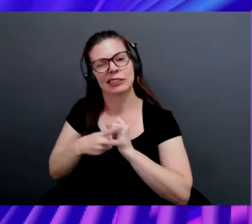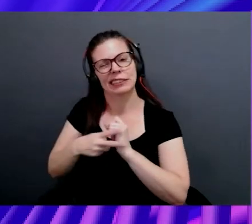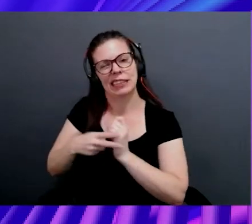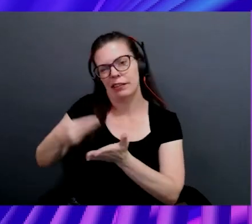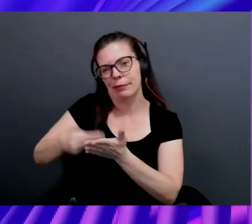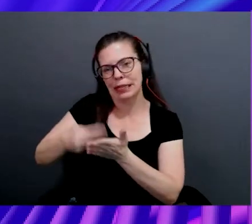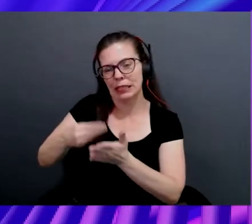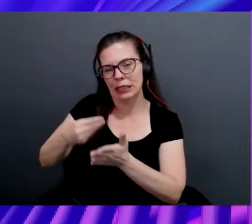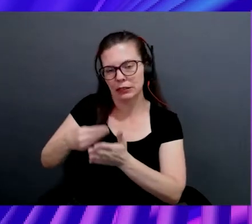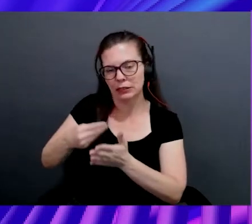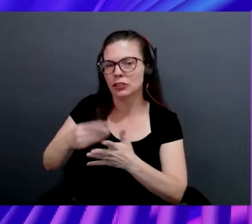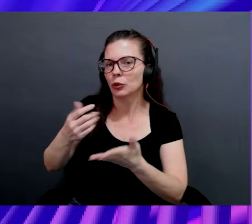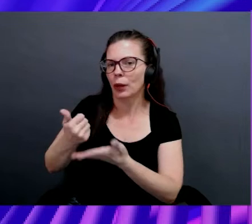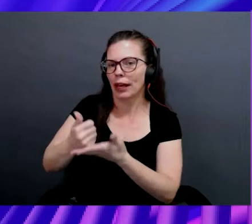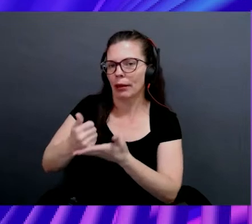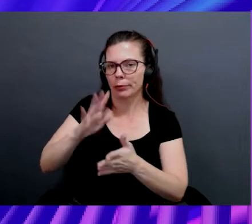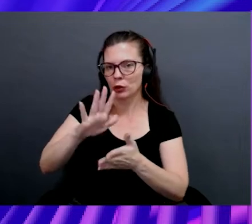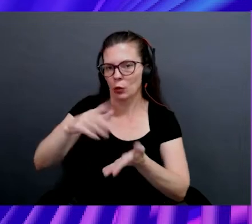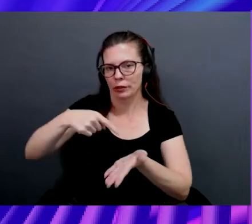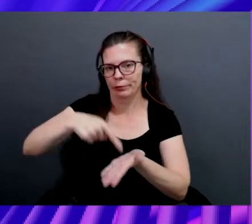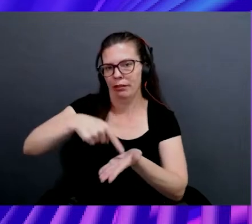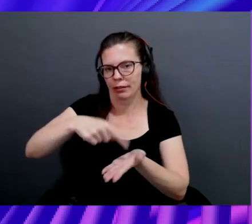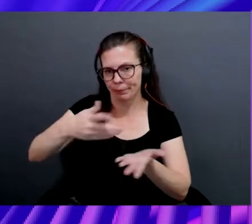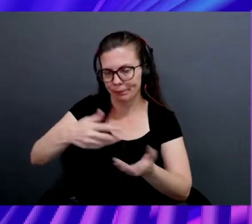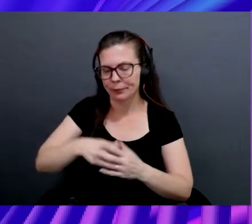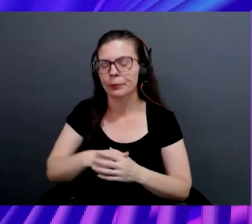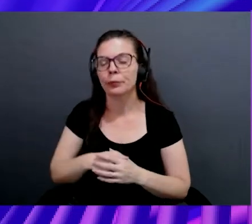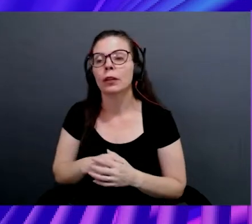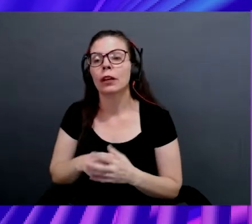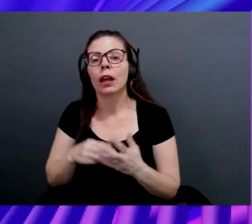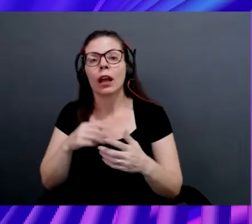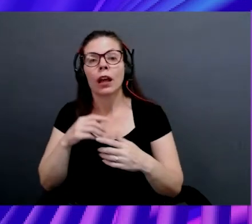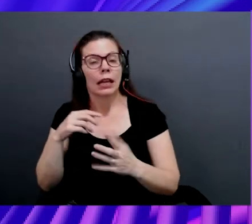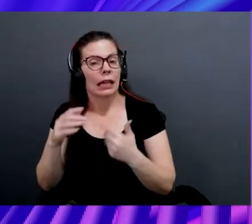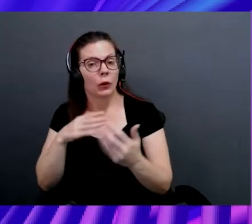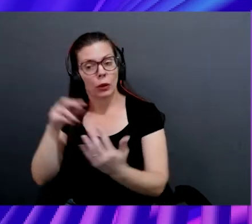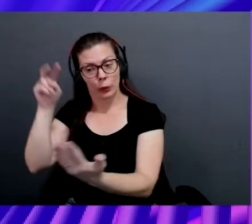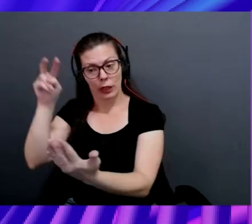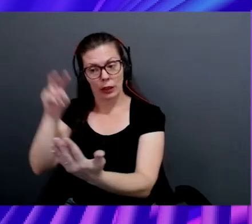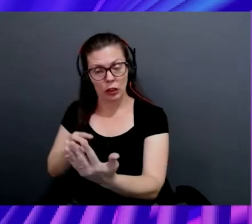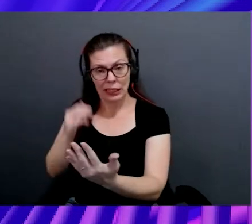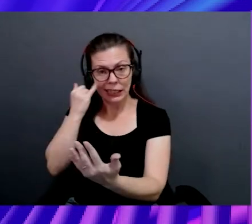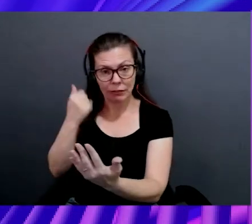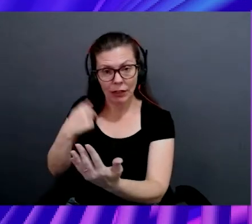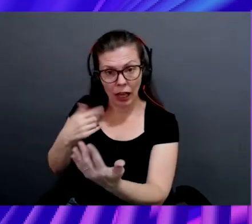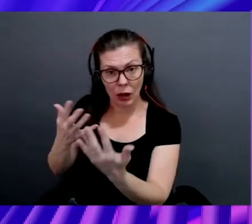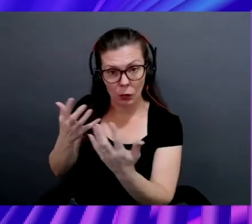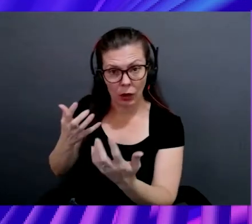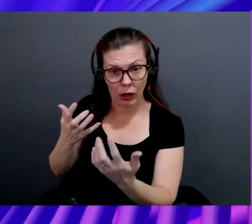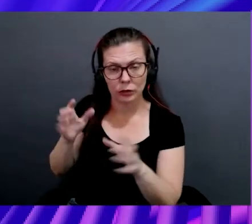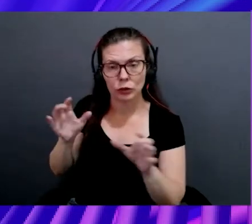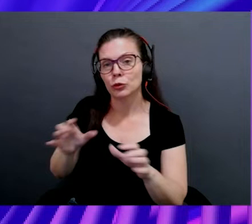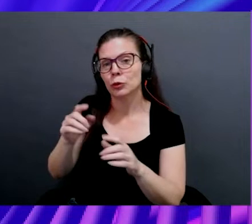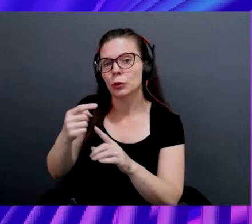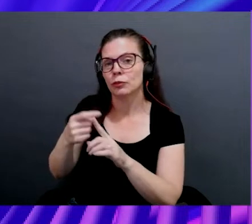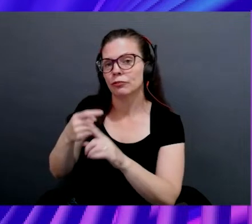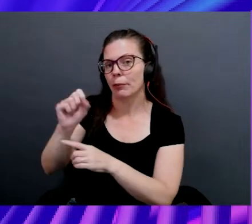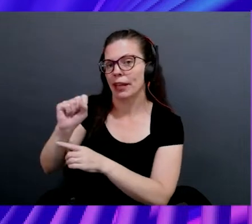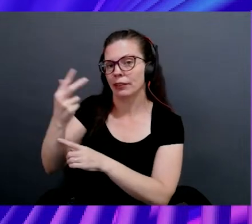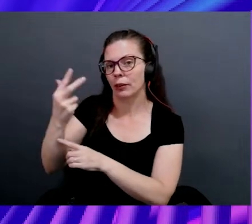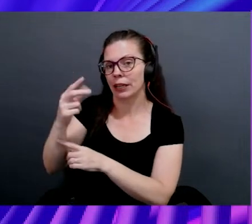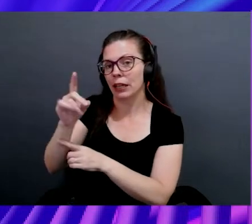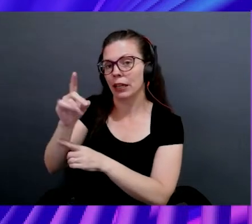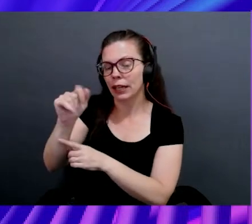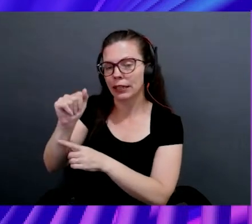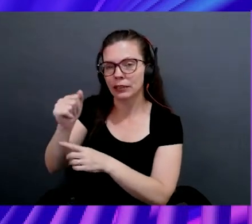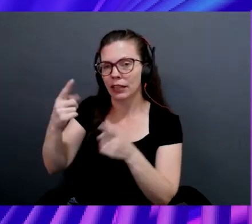customers with their bill. And so when we look at that, if I want to do something from S3 data events, there's no cool